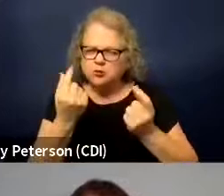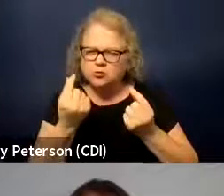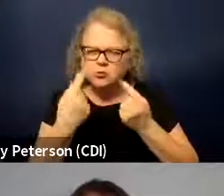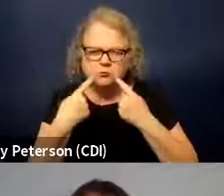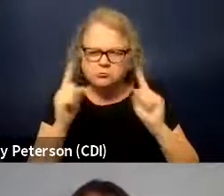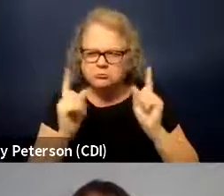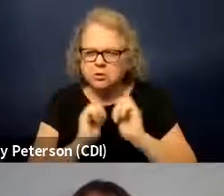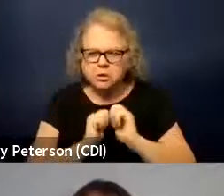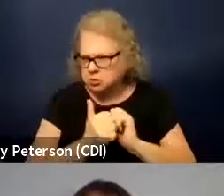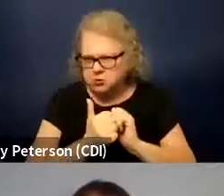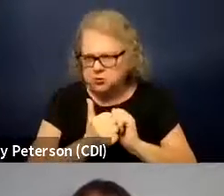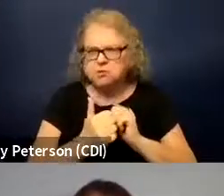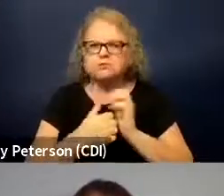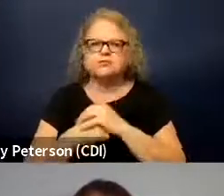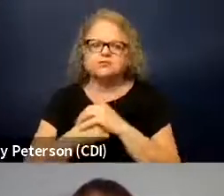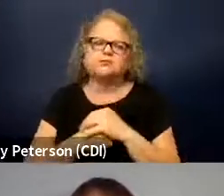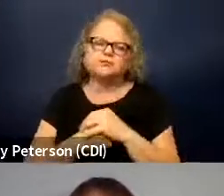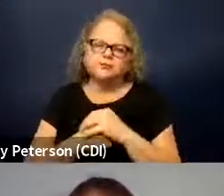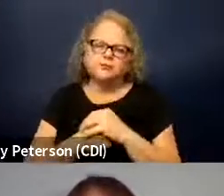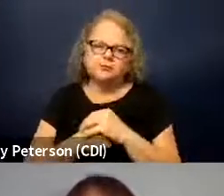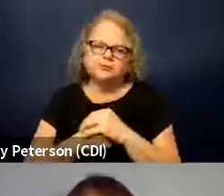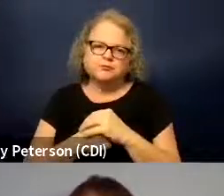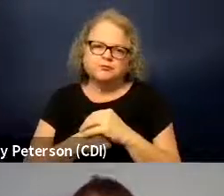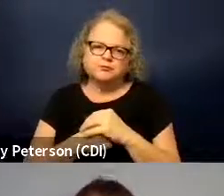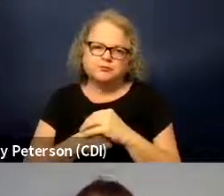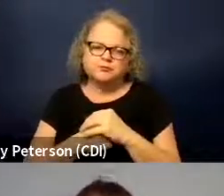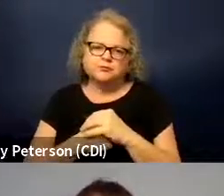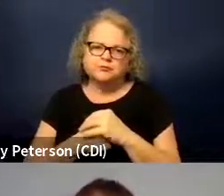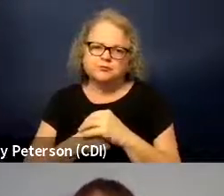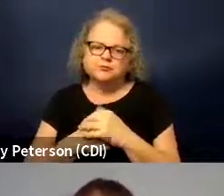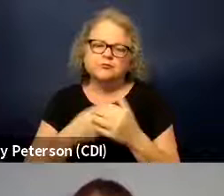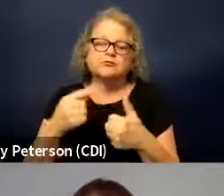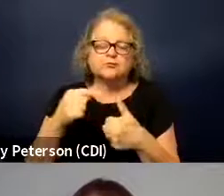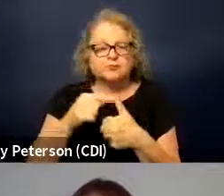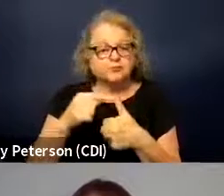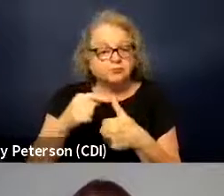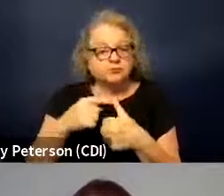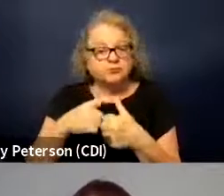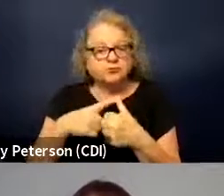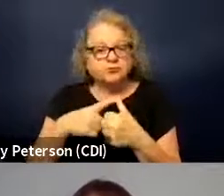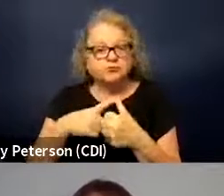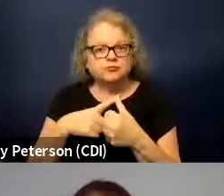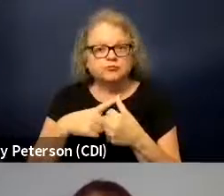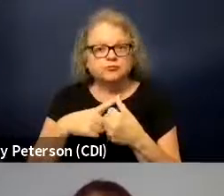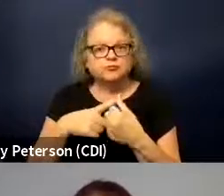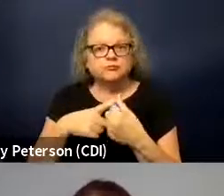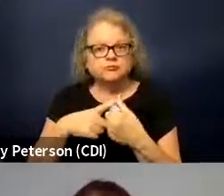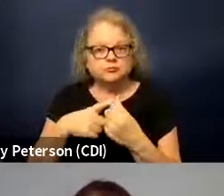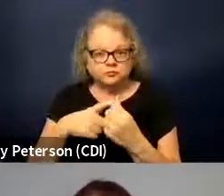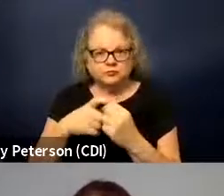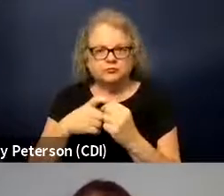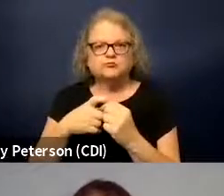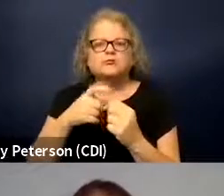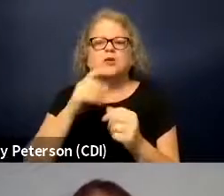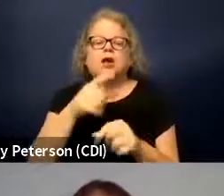First, I want to talk about how vaccines do not work. Sometimes people think when they get a